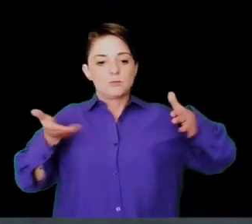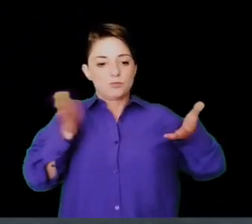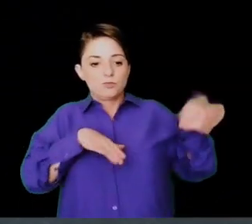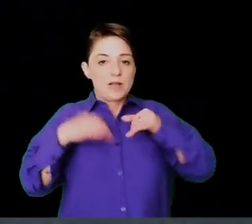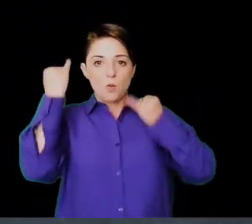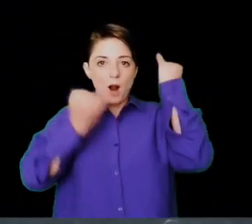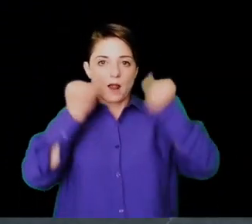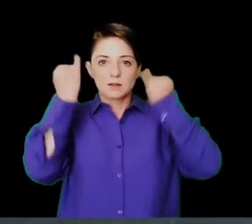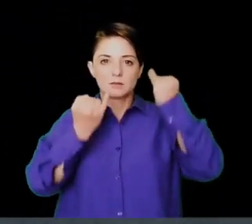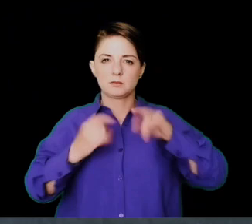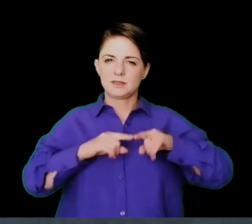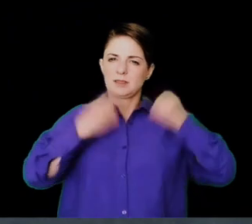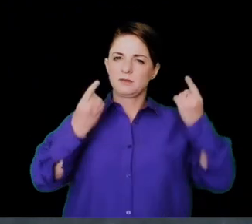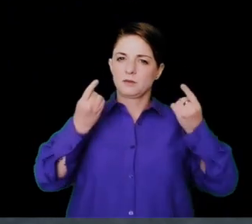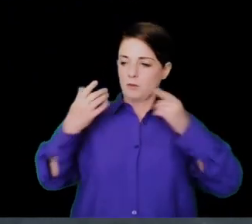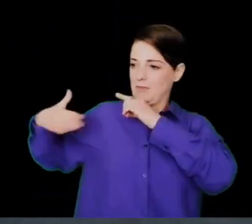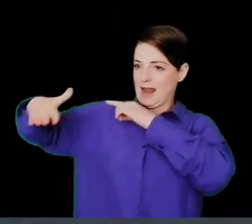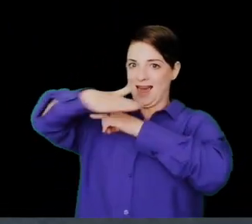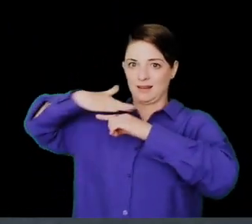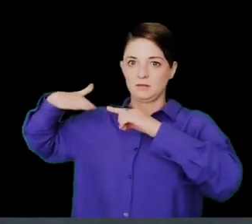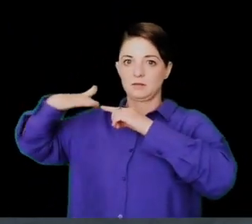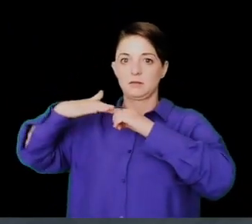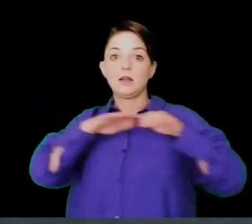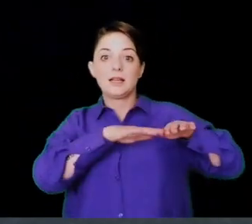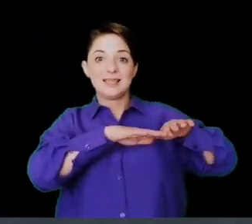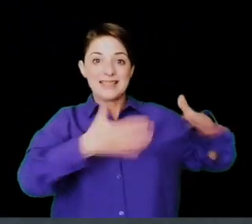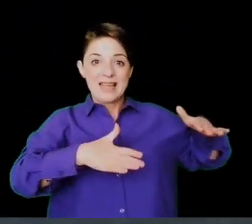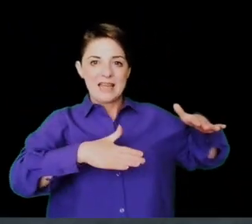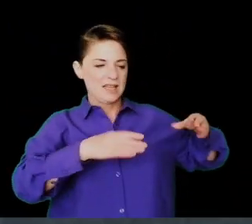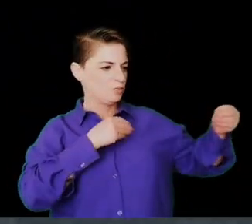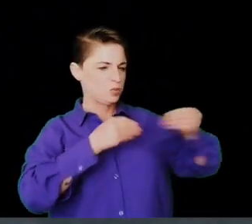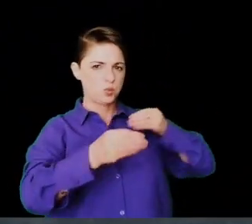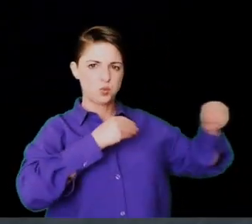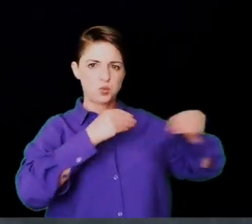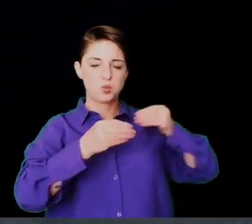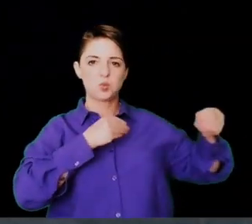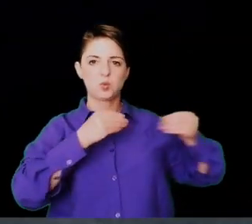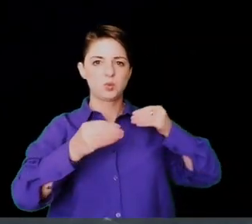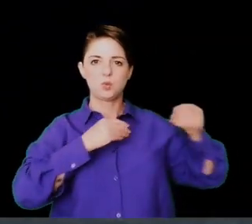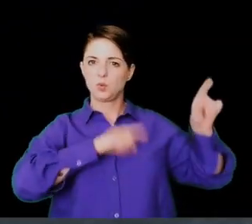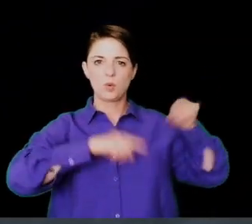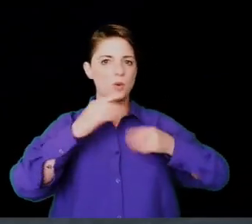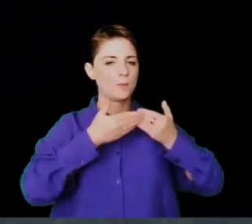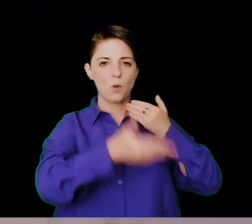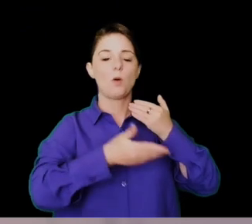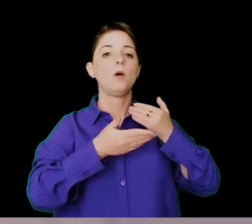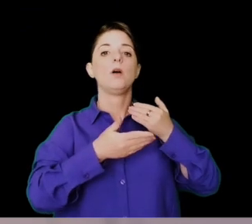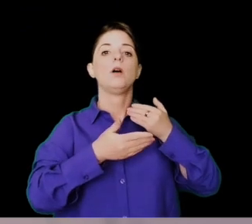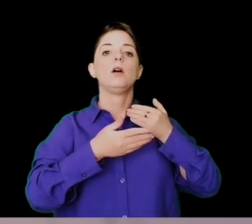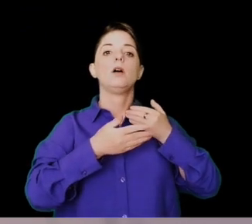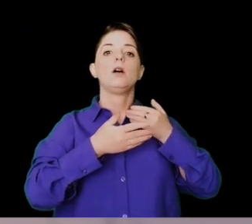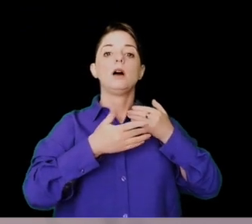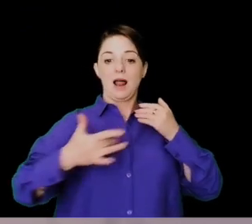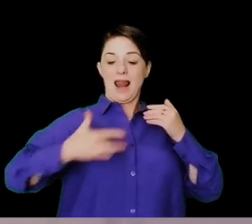Rewilding the sea is a very different thing to rewilding the land, because the sea is much more dynamic. 97% of the